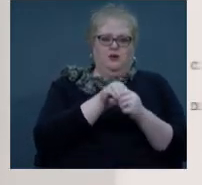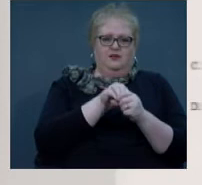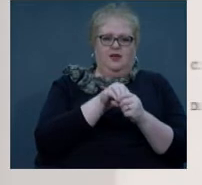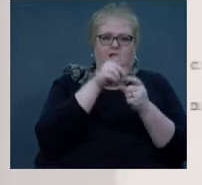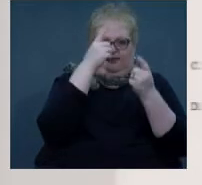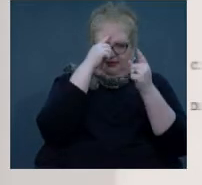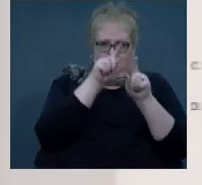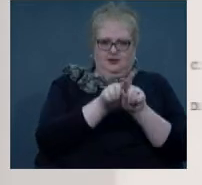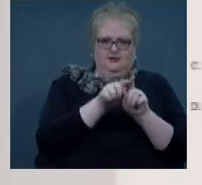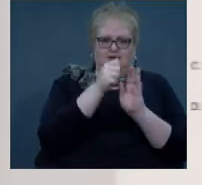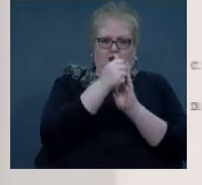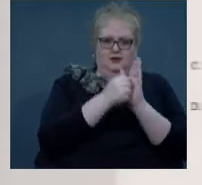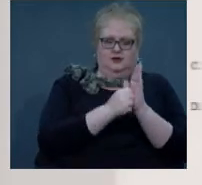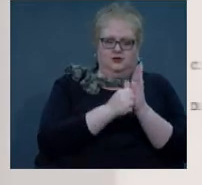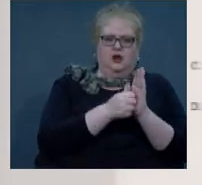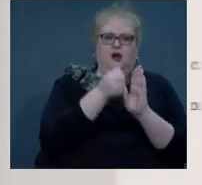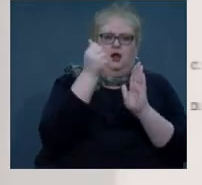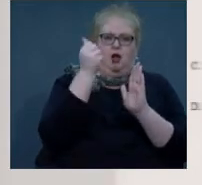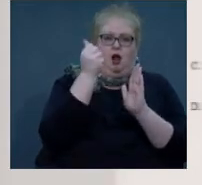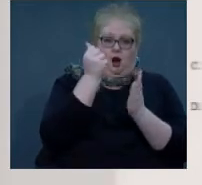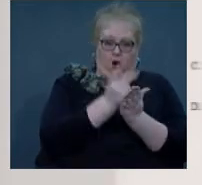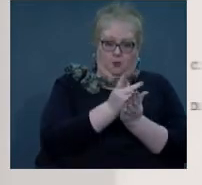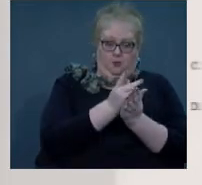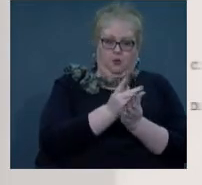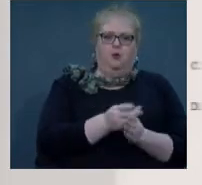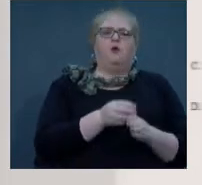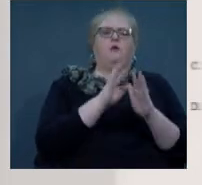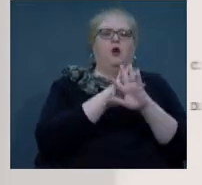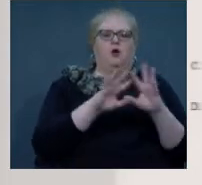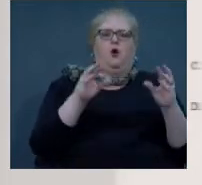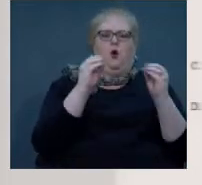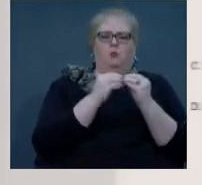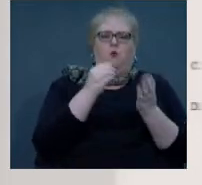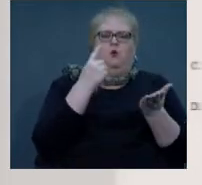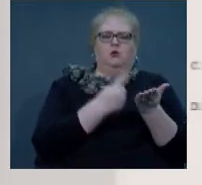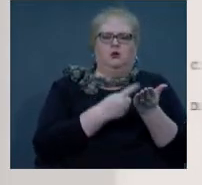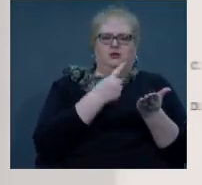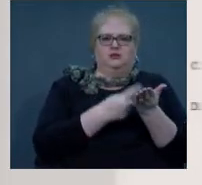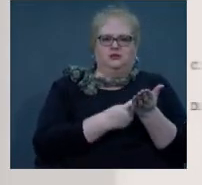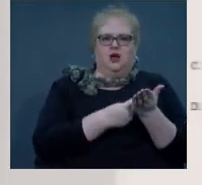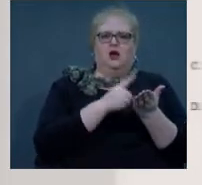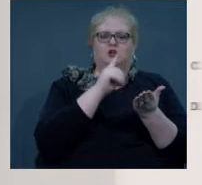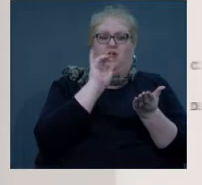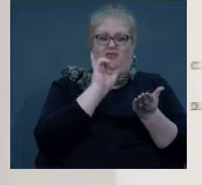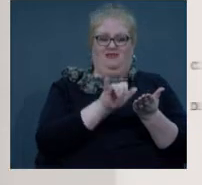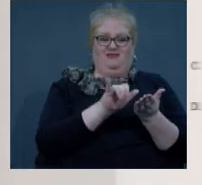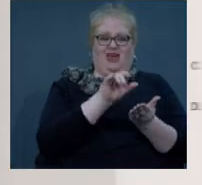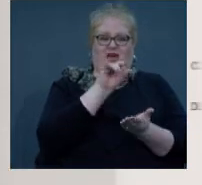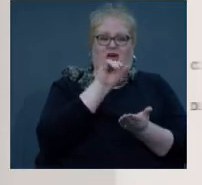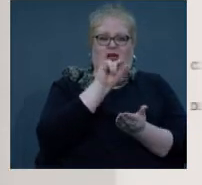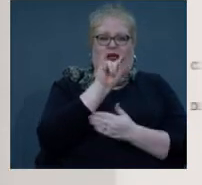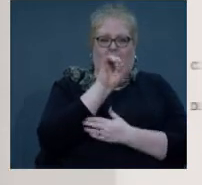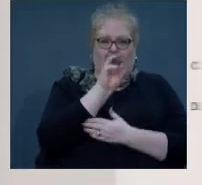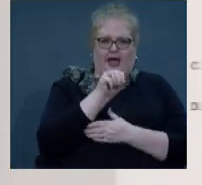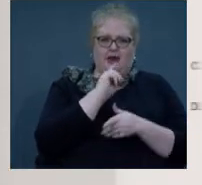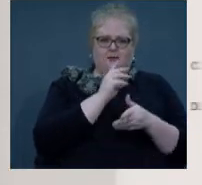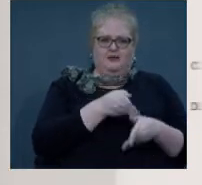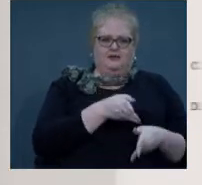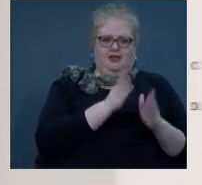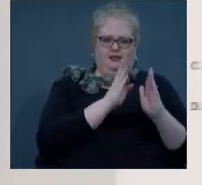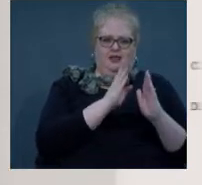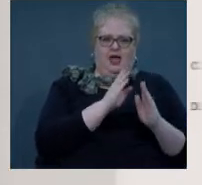is approved, and no further discussion on that item is allowed, except during